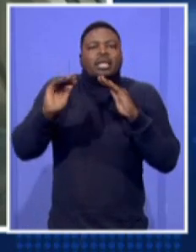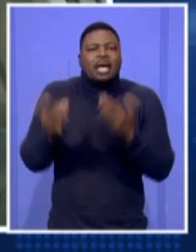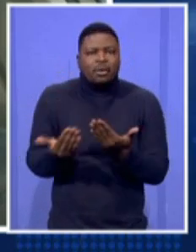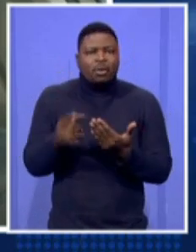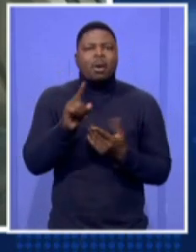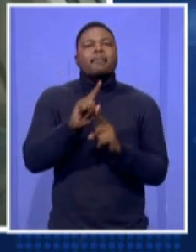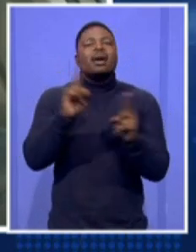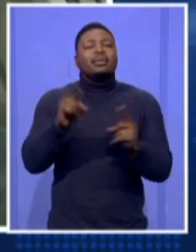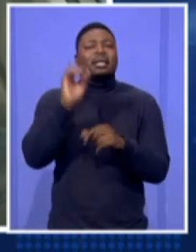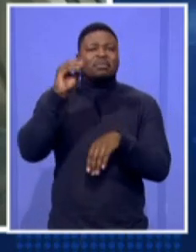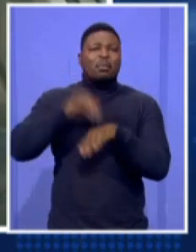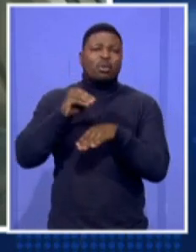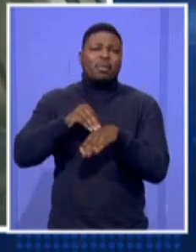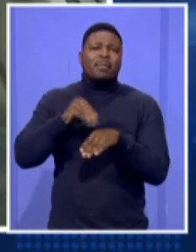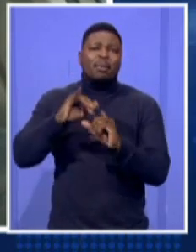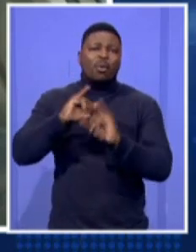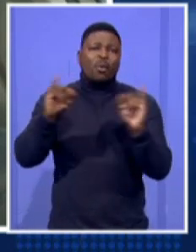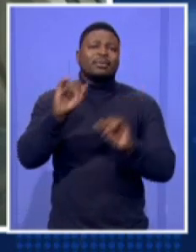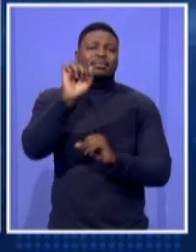problem?